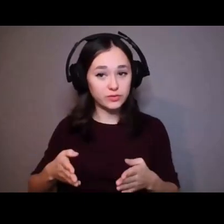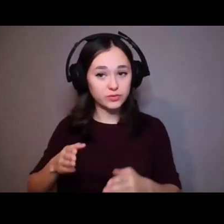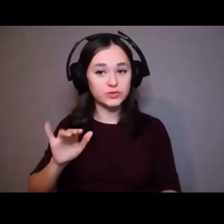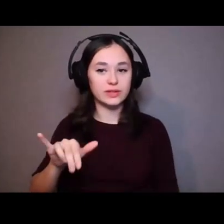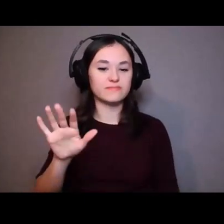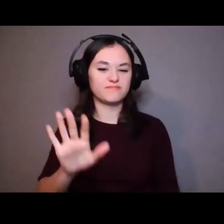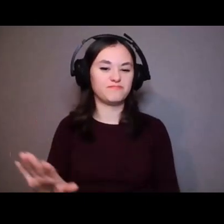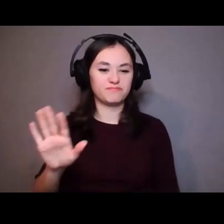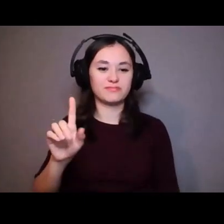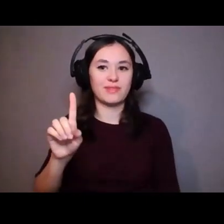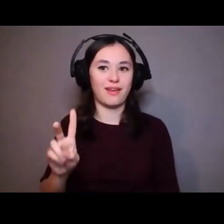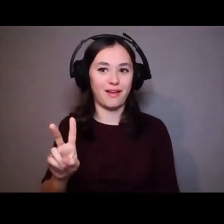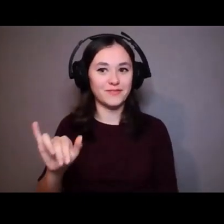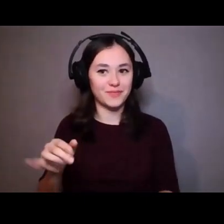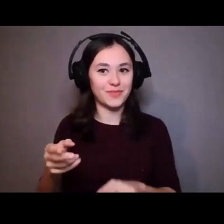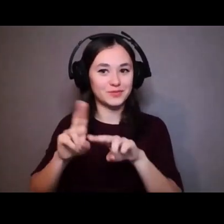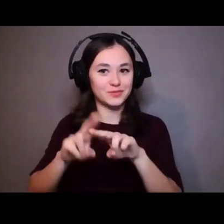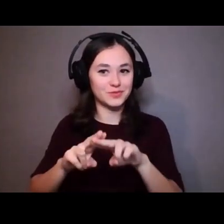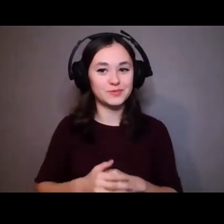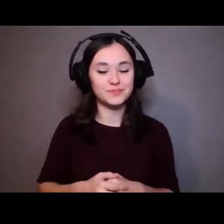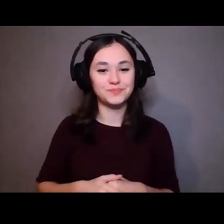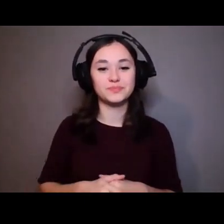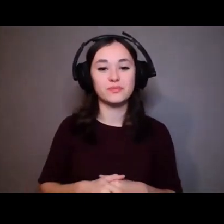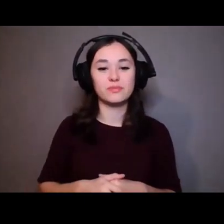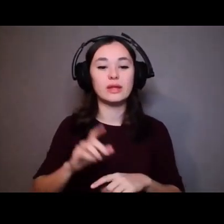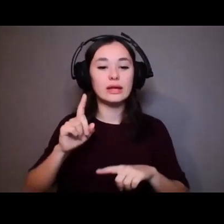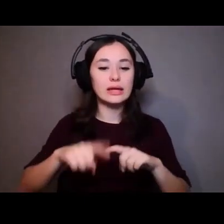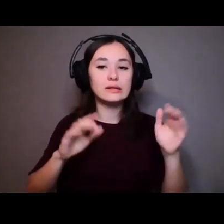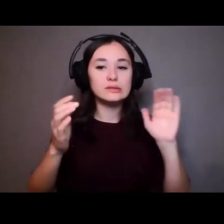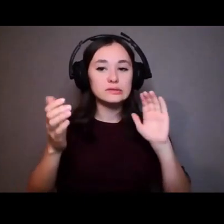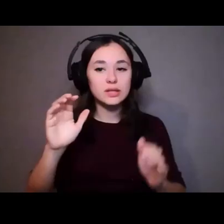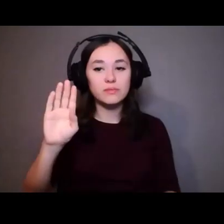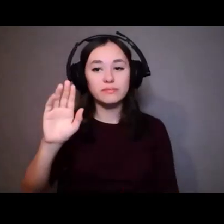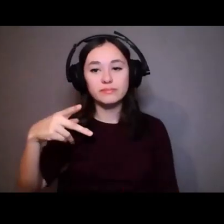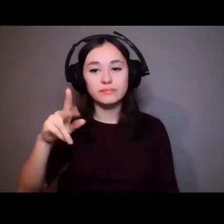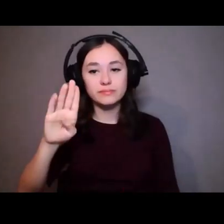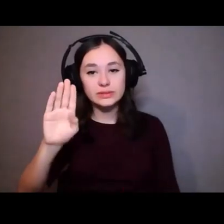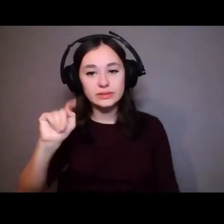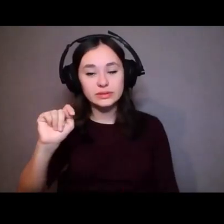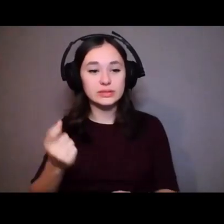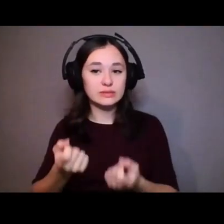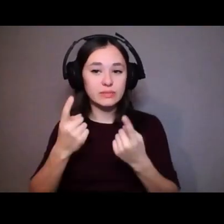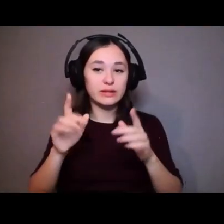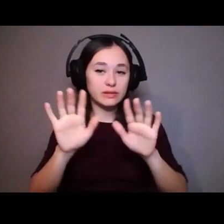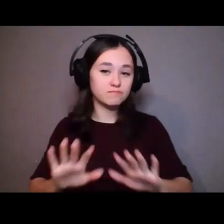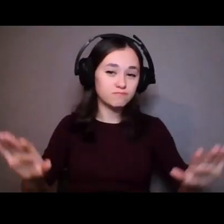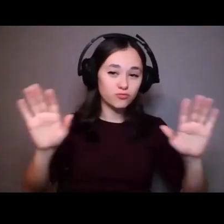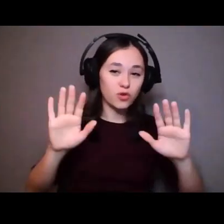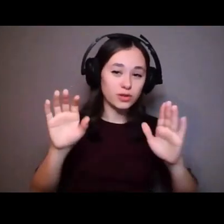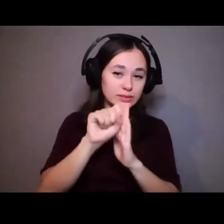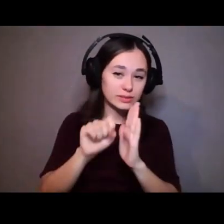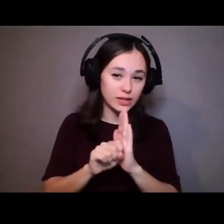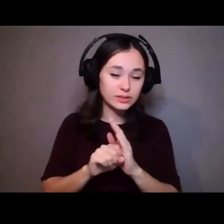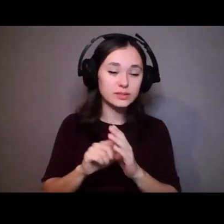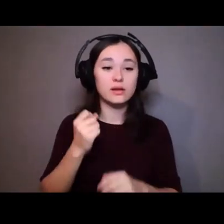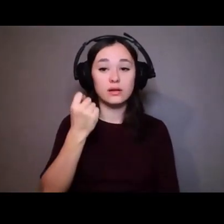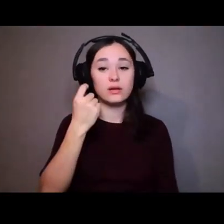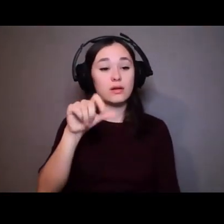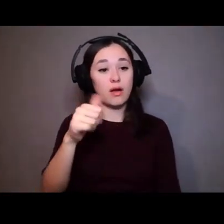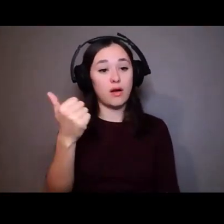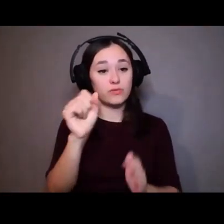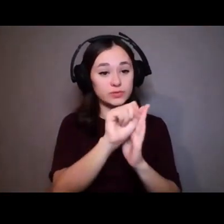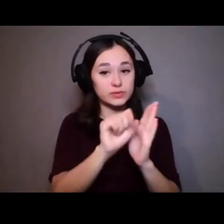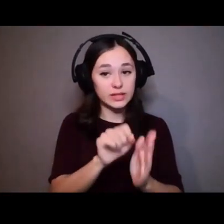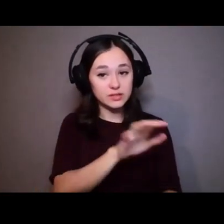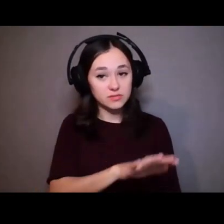While we cannot directly compare PBT spending across states, Other states are also experiencing